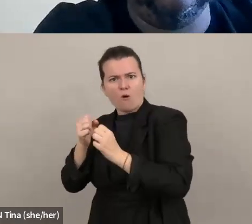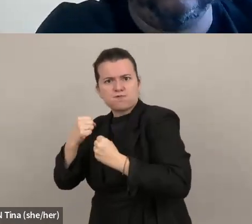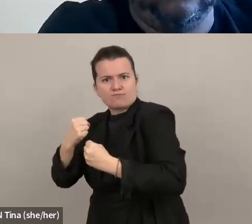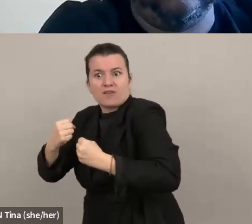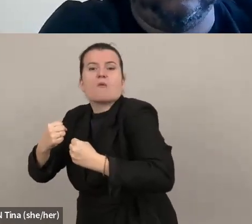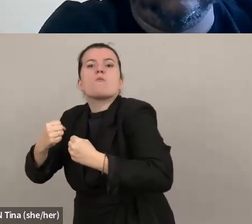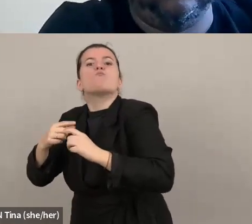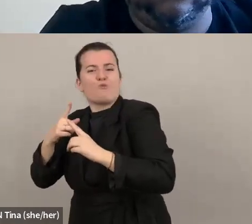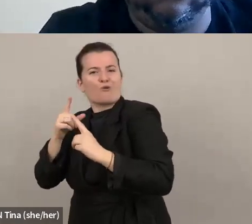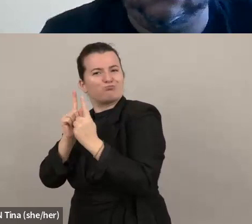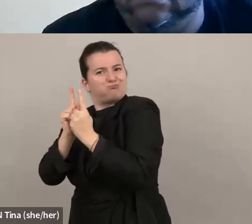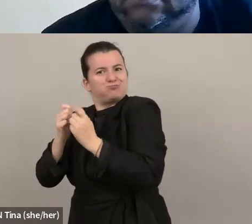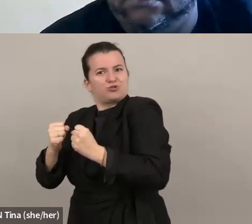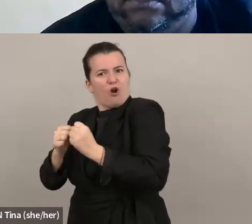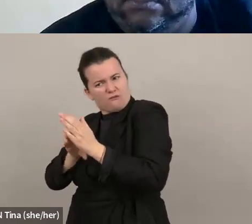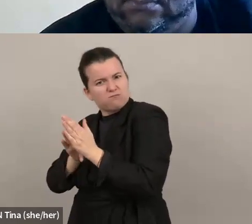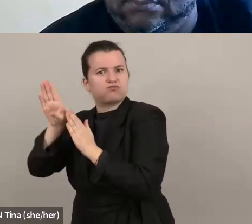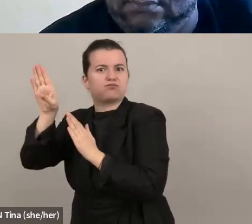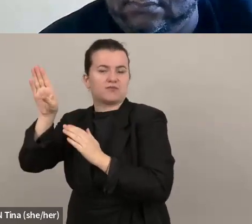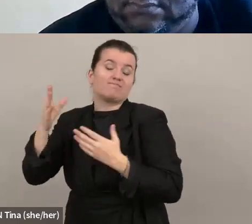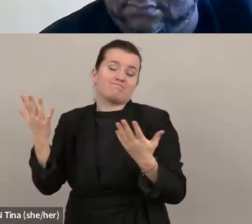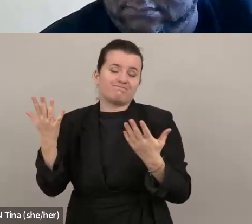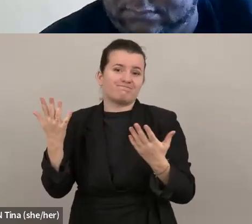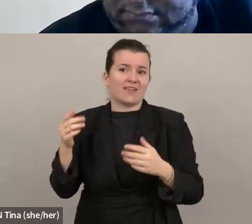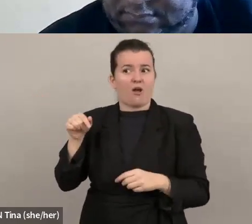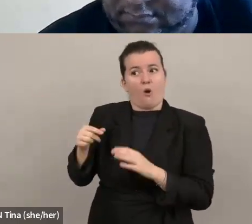for rural communities. Yeah.